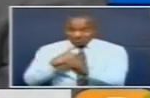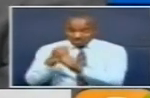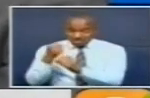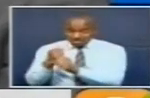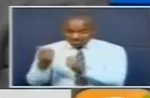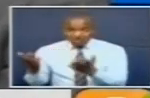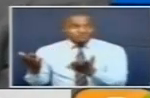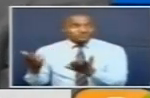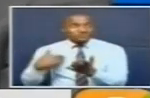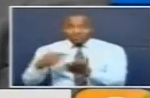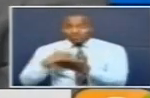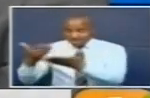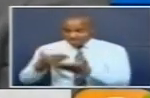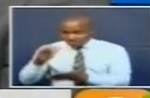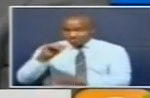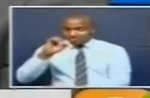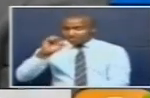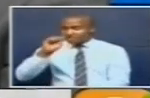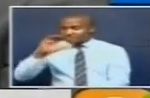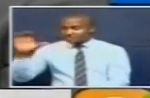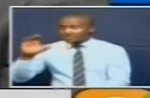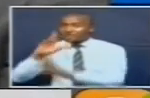What we received from the ESCC was a report